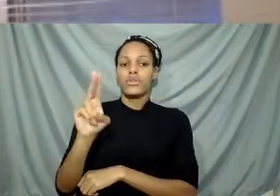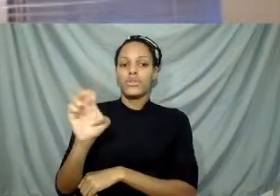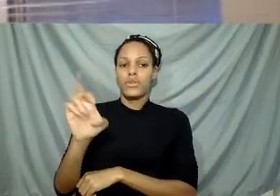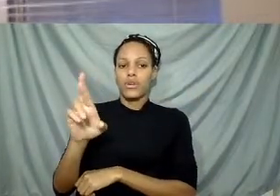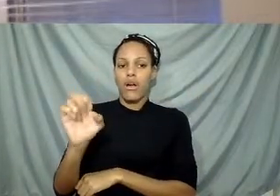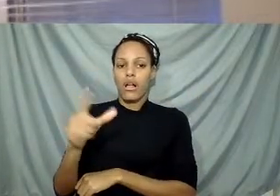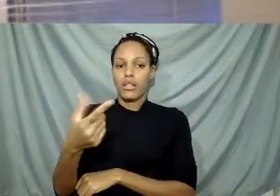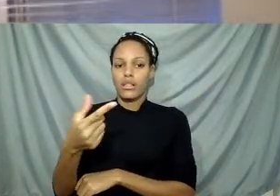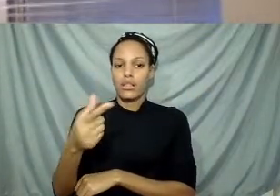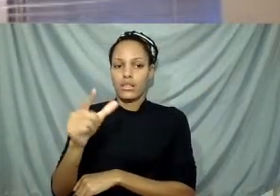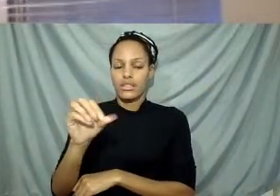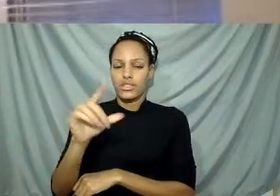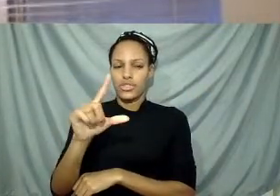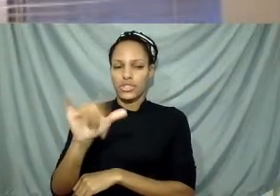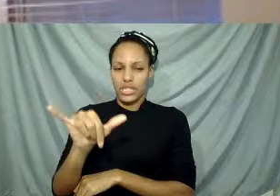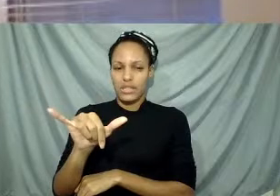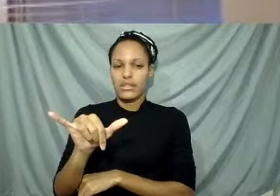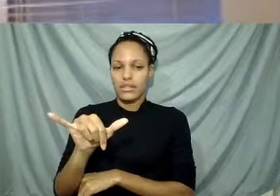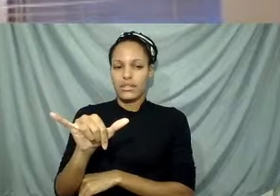chosen name.